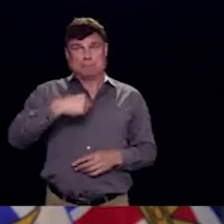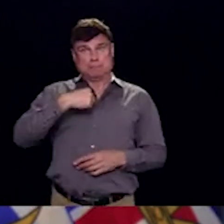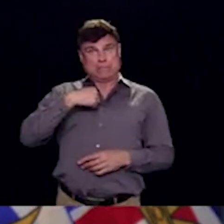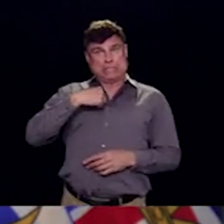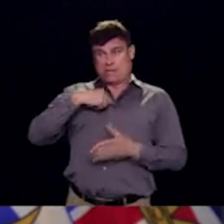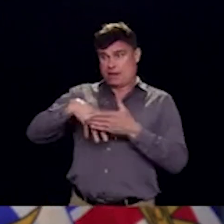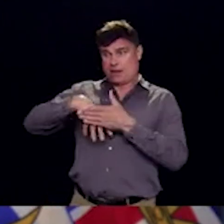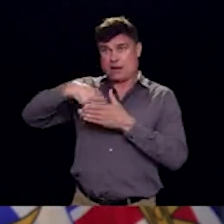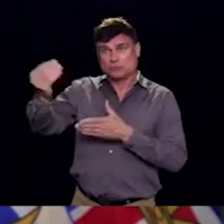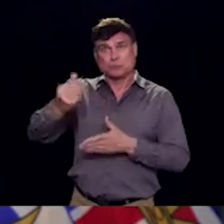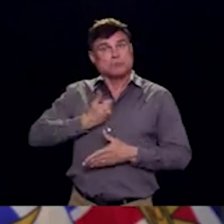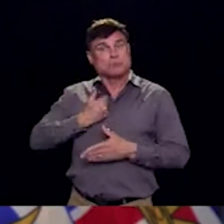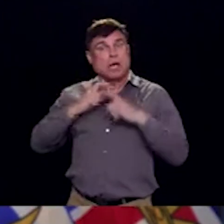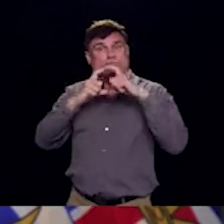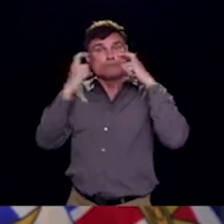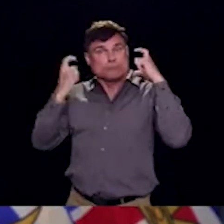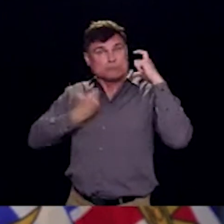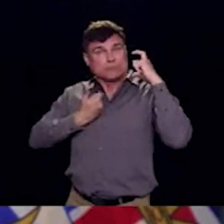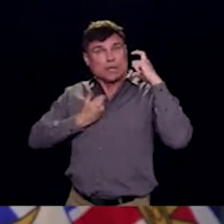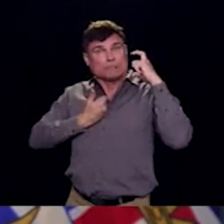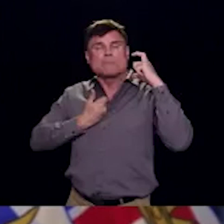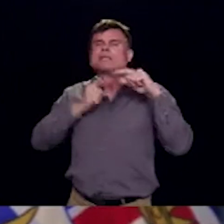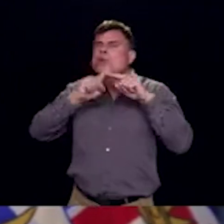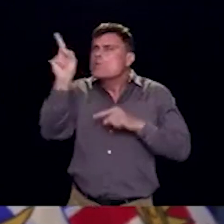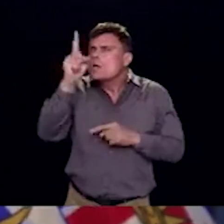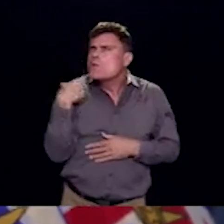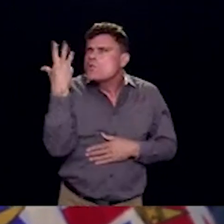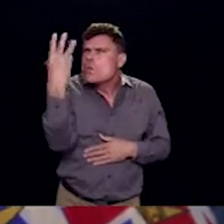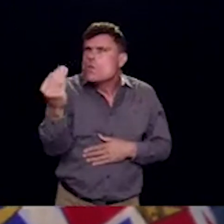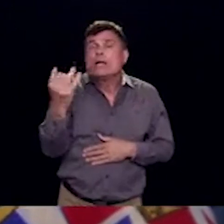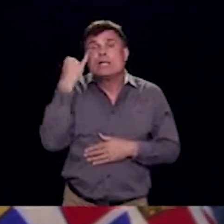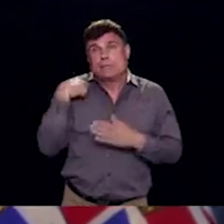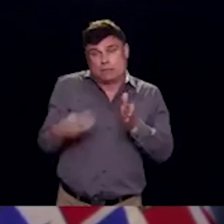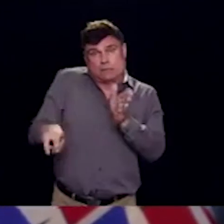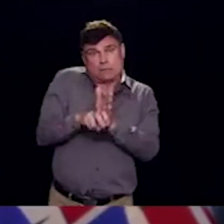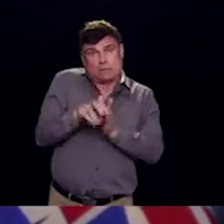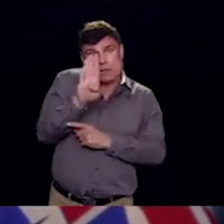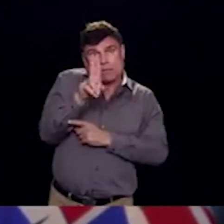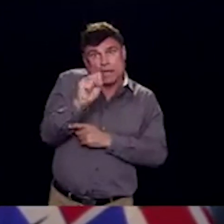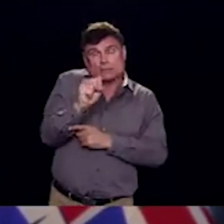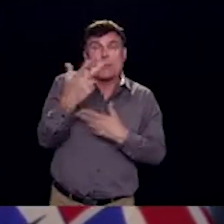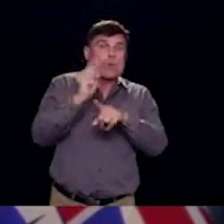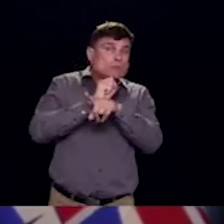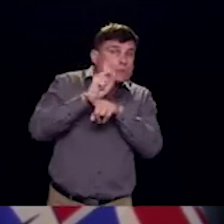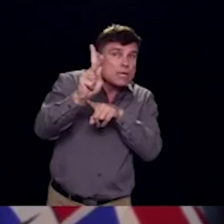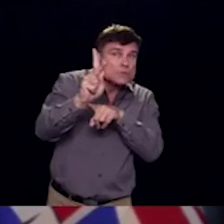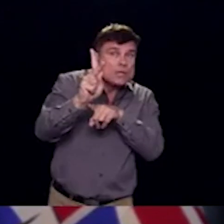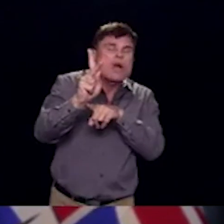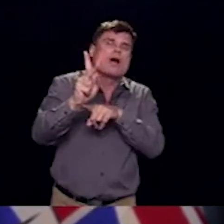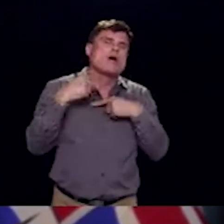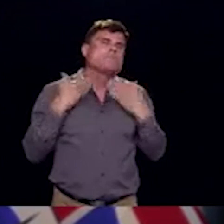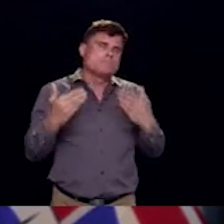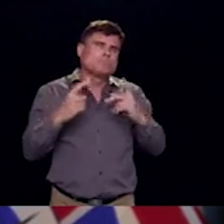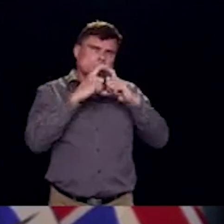from others. So transit, we should be wearing masks. If we're going to small grocery stores where you can't always stay